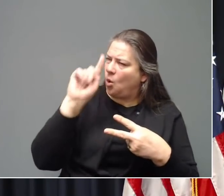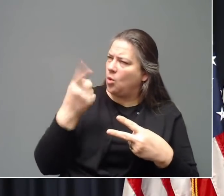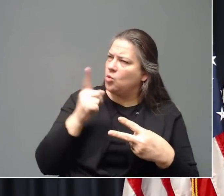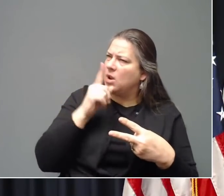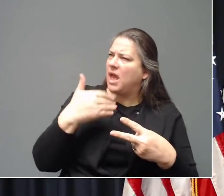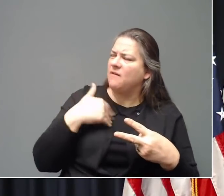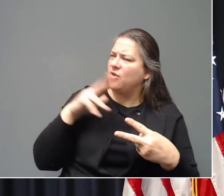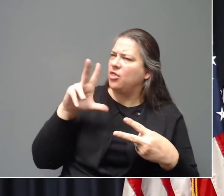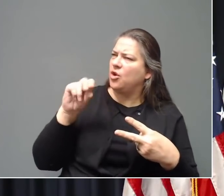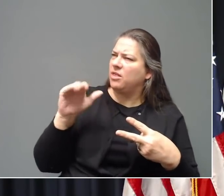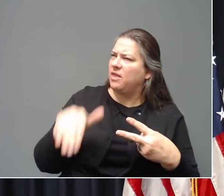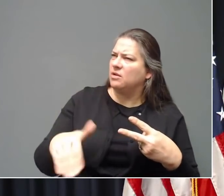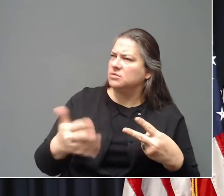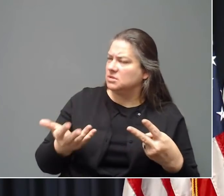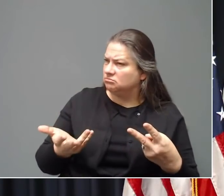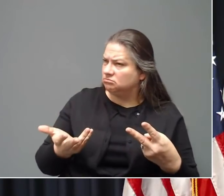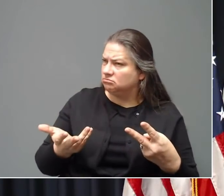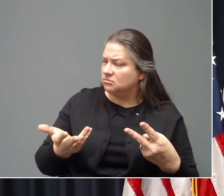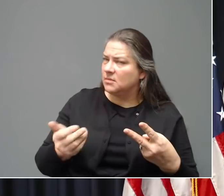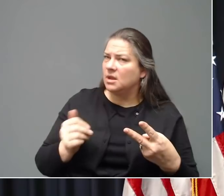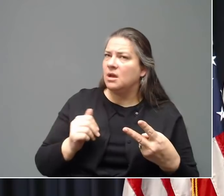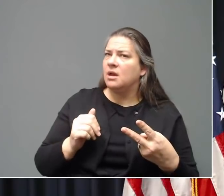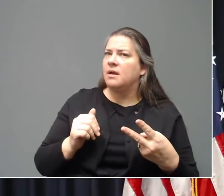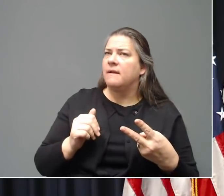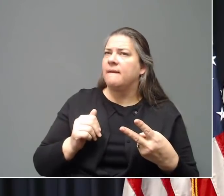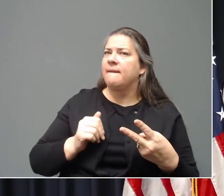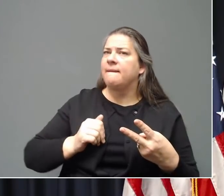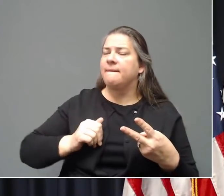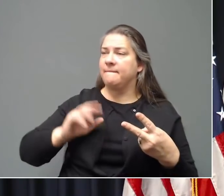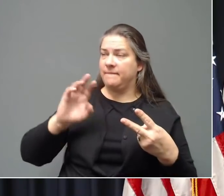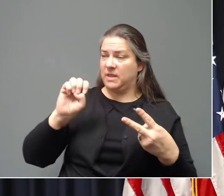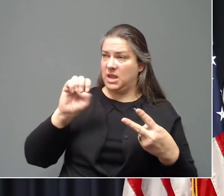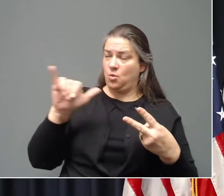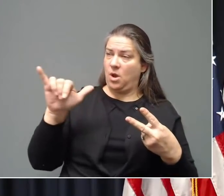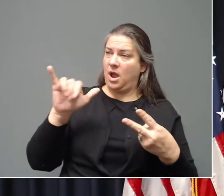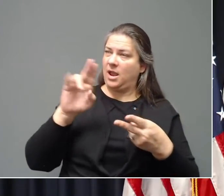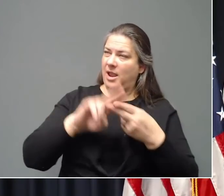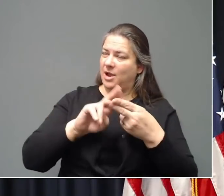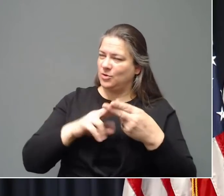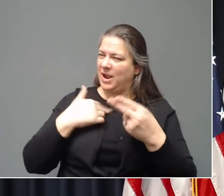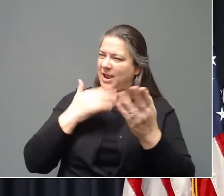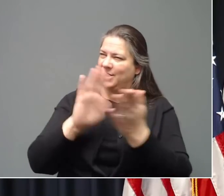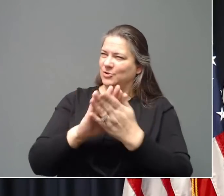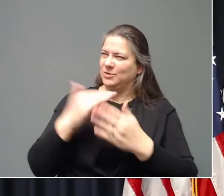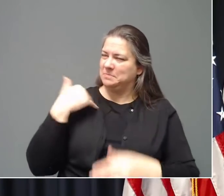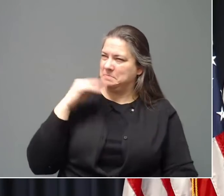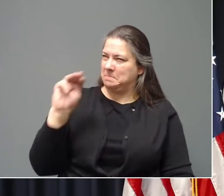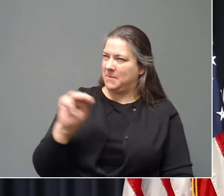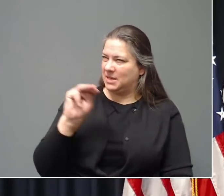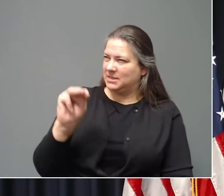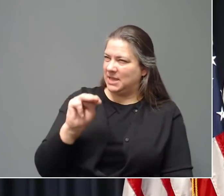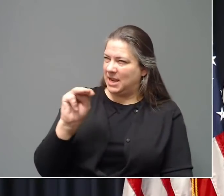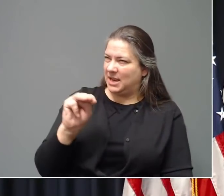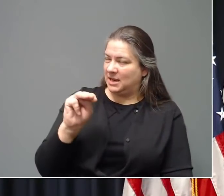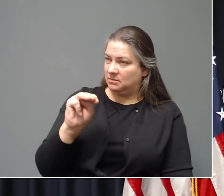And last question, EY contract I asked you on Monday, are they sticking